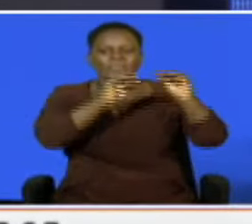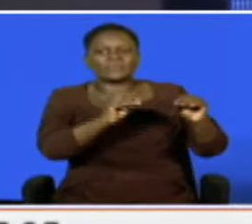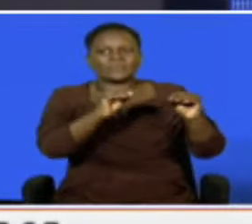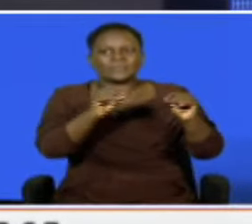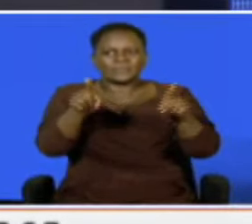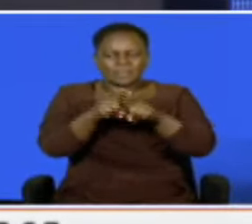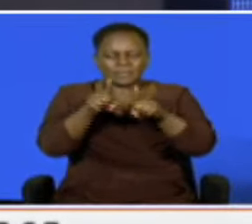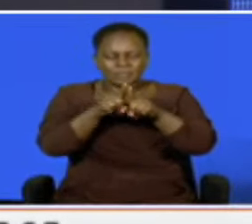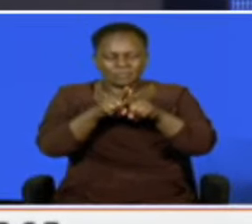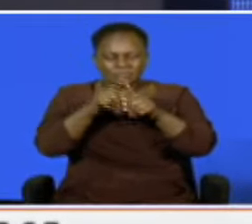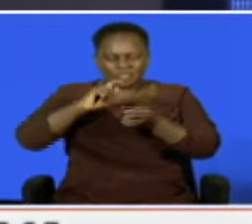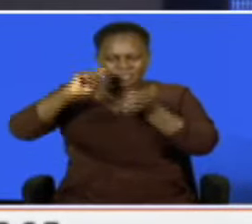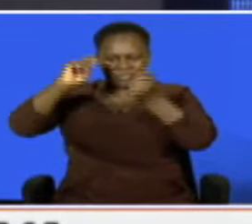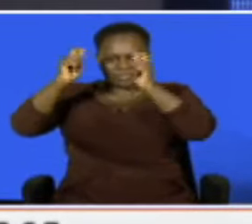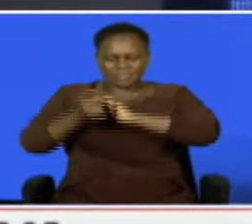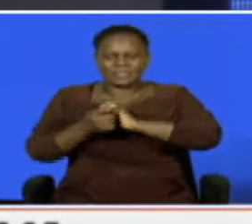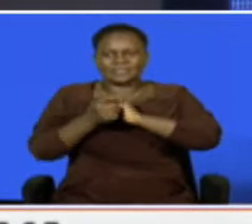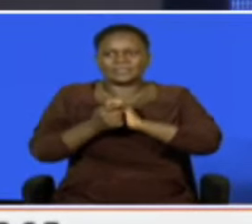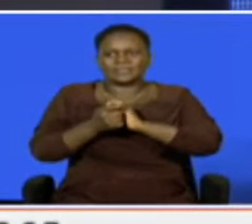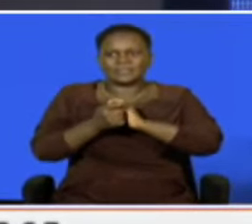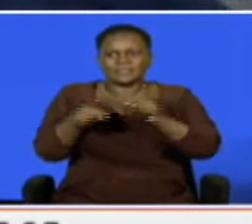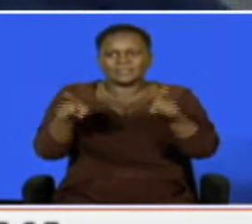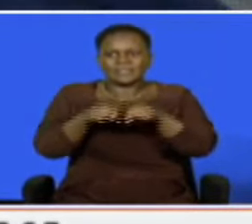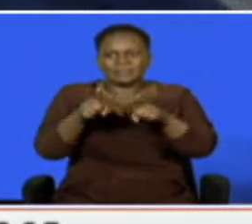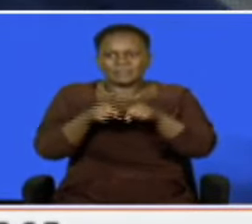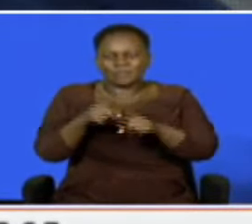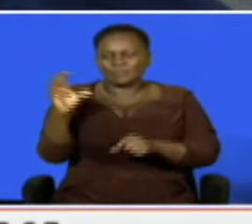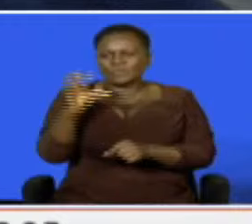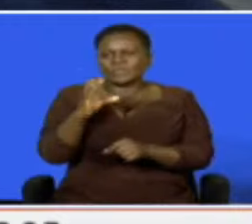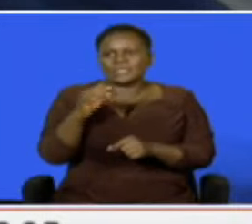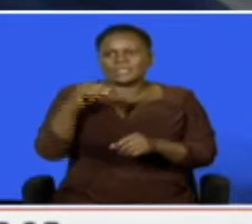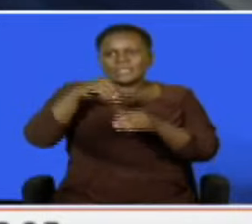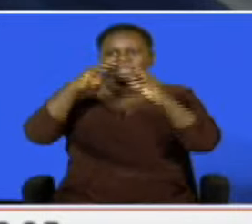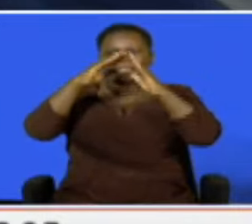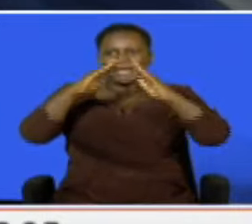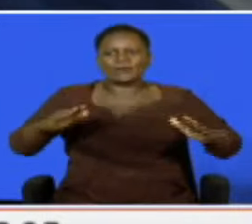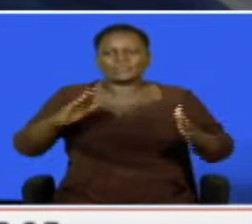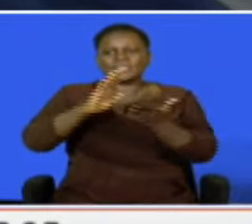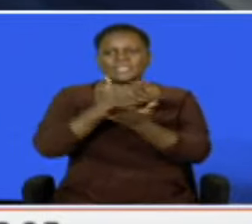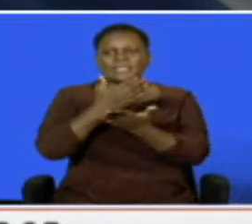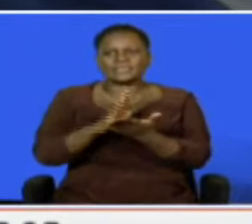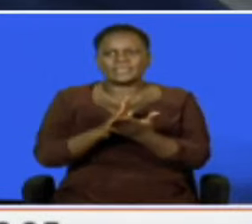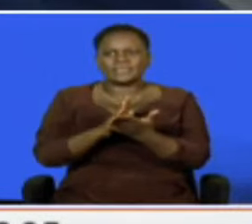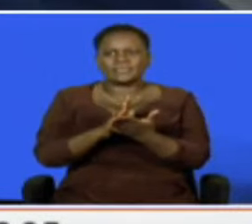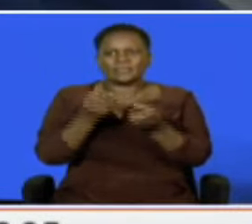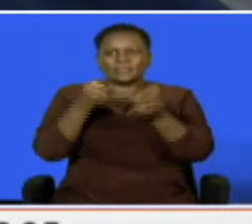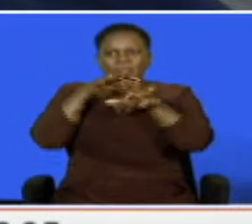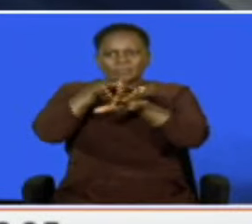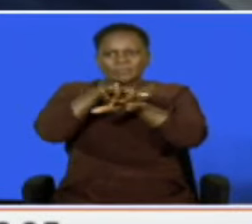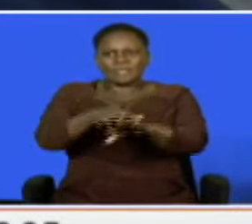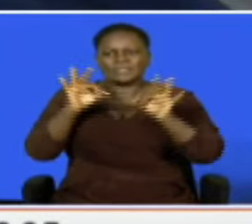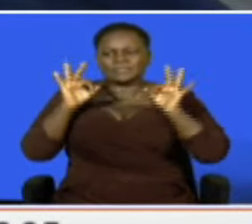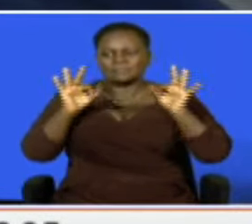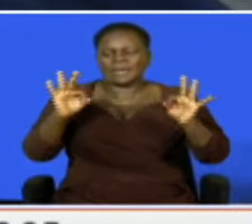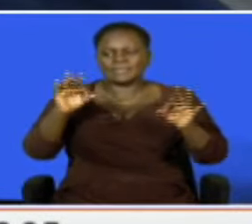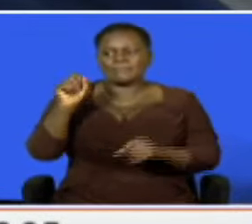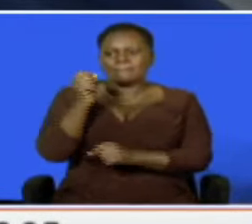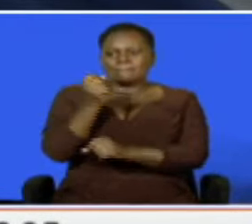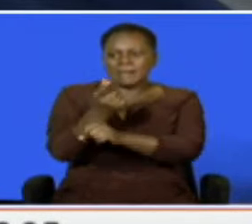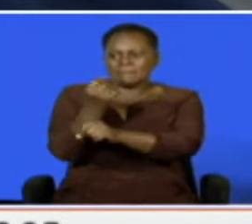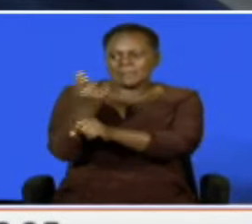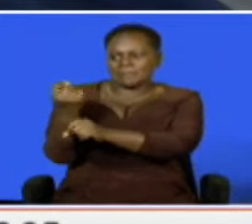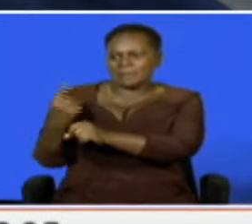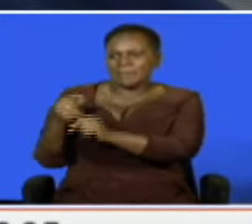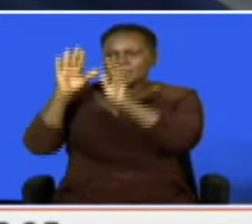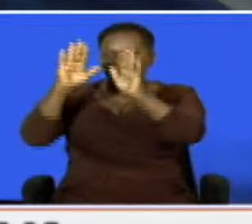distribution, transformation, sales and consumption. In the housing sector, the integration of smart meters is pivotal